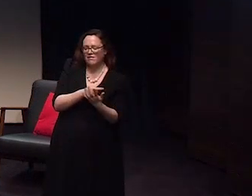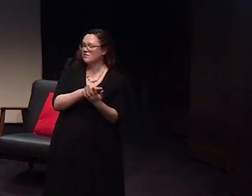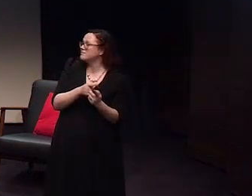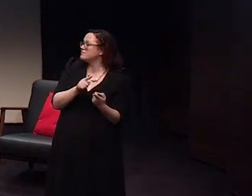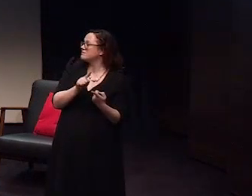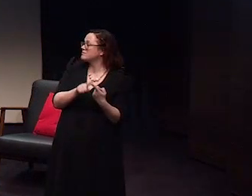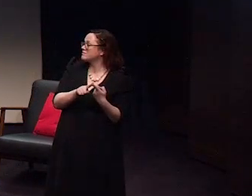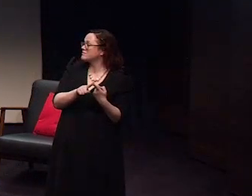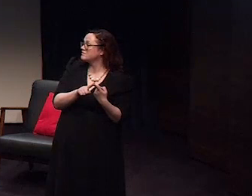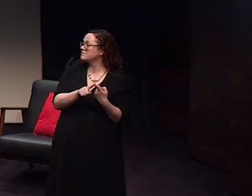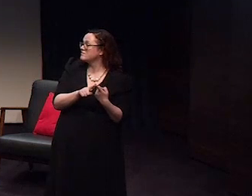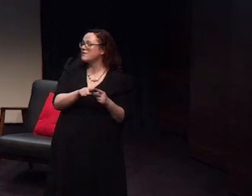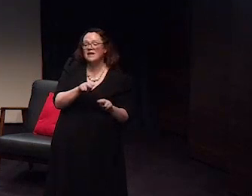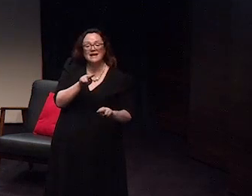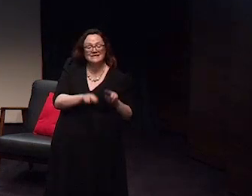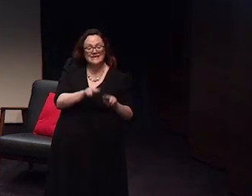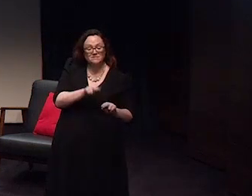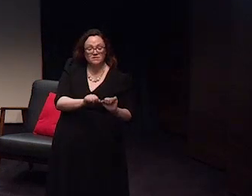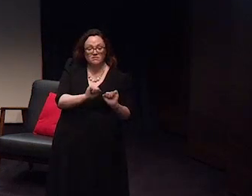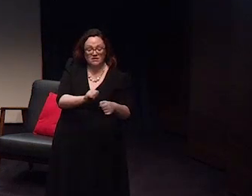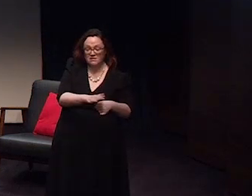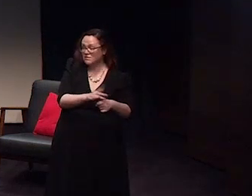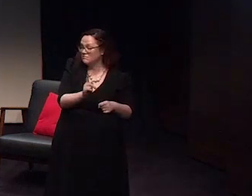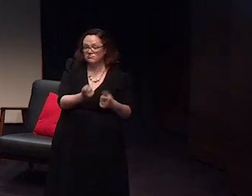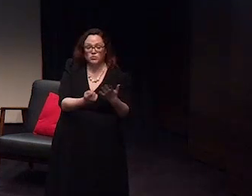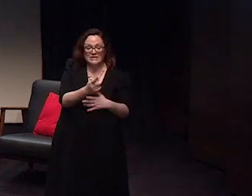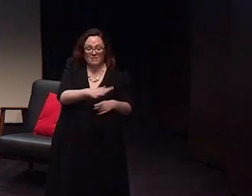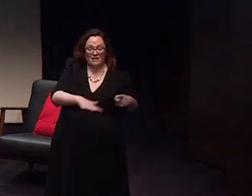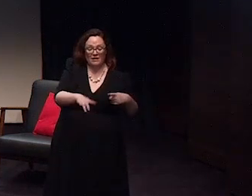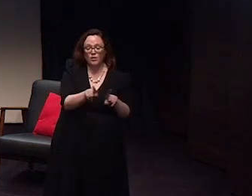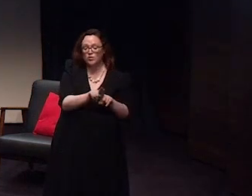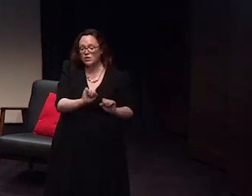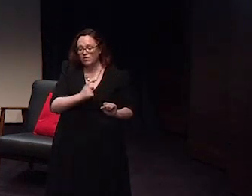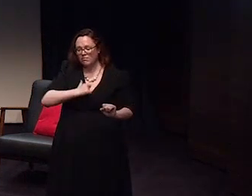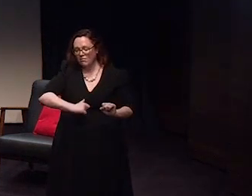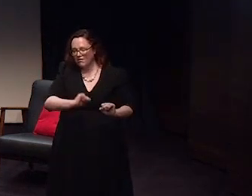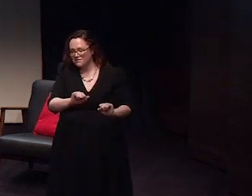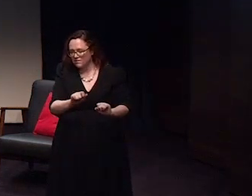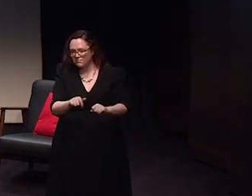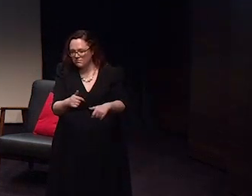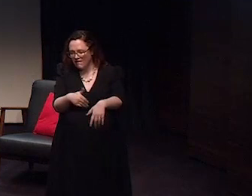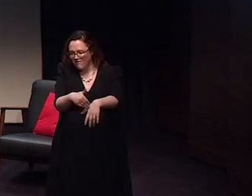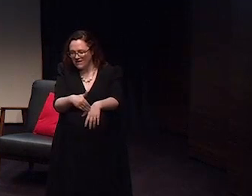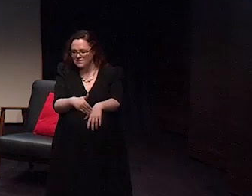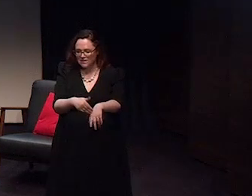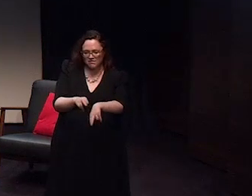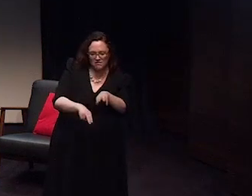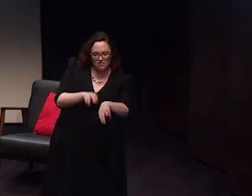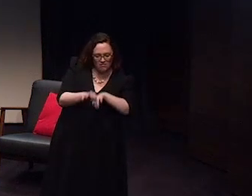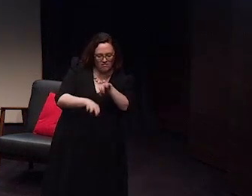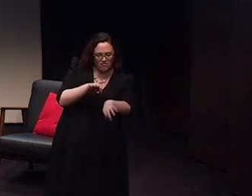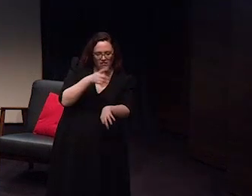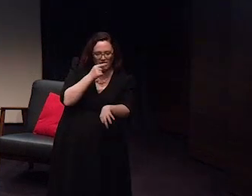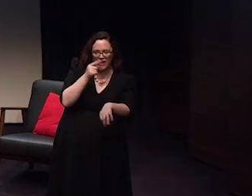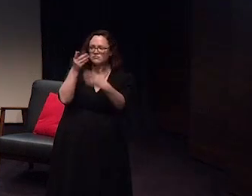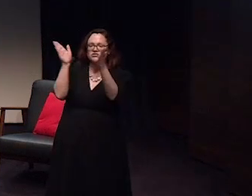situation, the event, but also about the clinical condition of the patient victims. They therefore perform a remote medical triage for 1 or